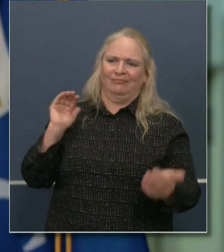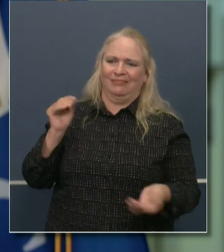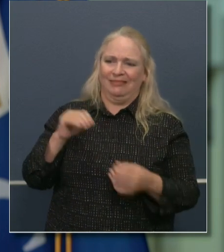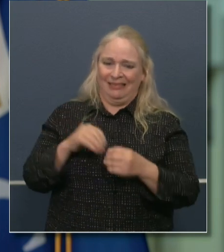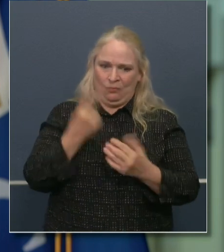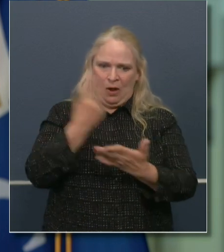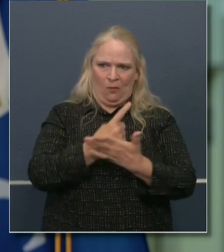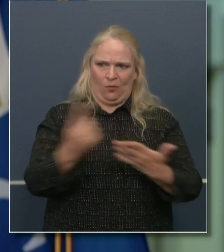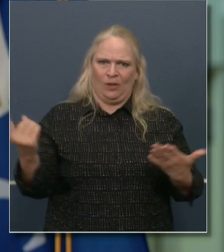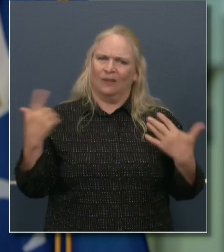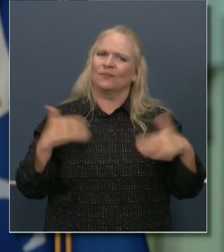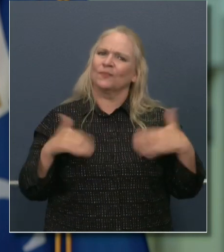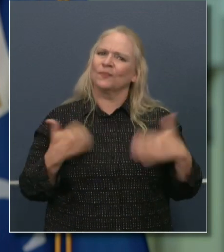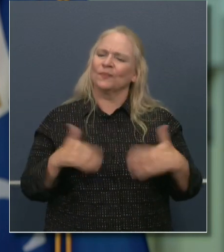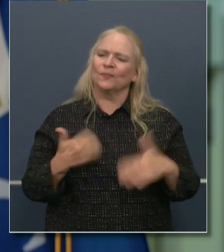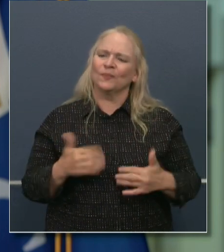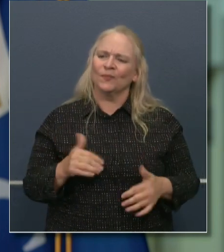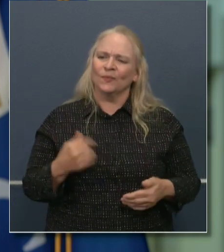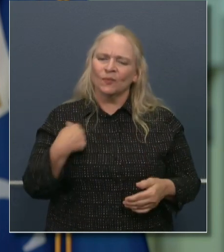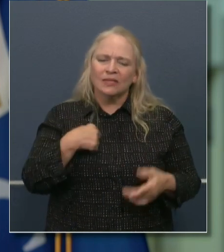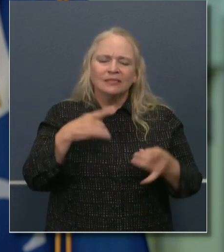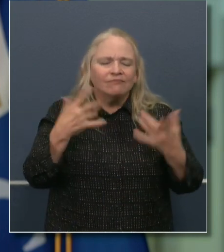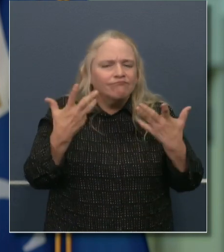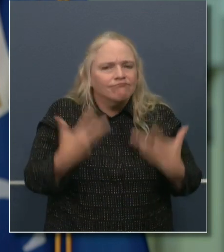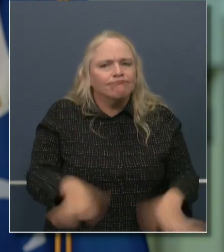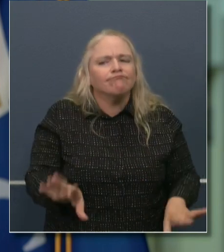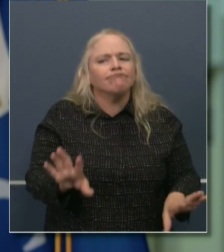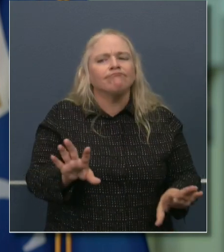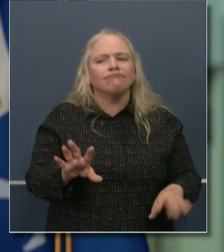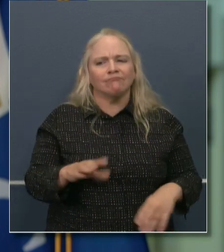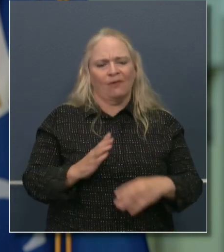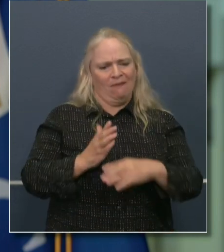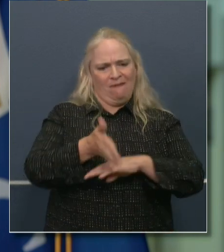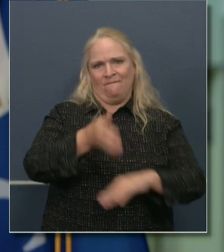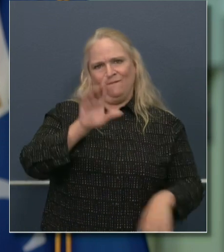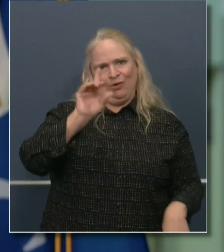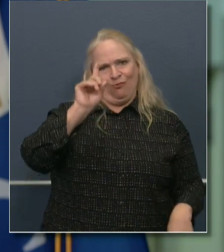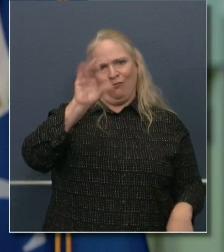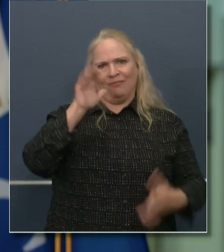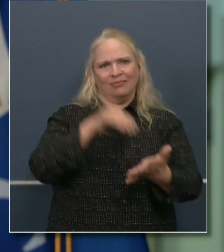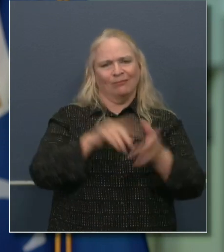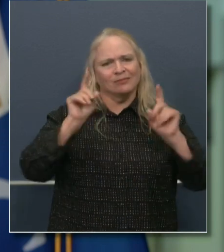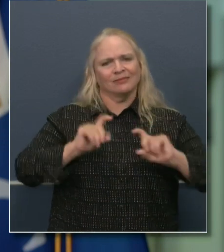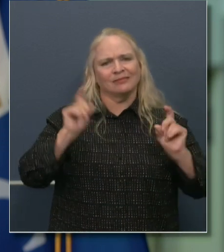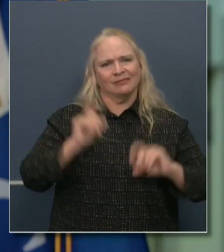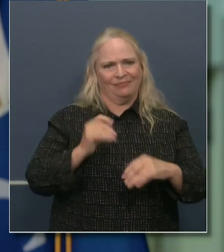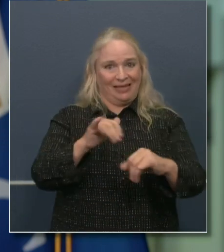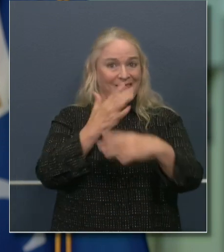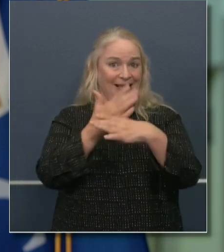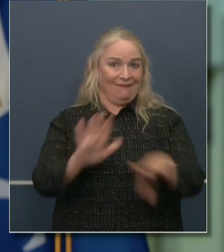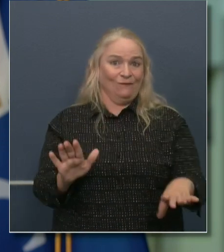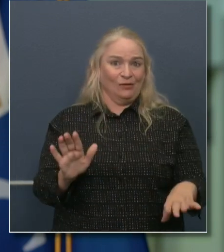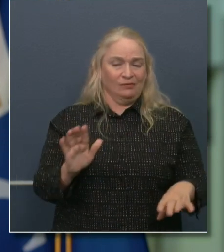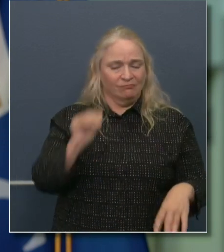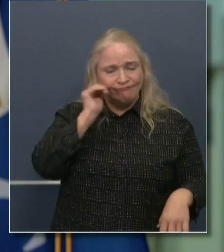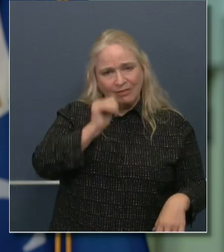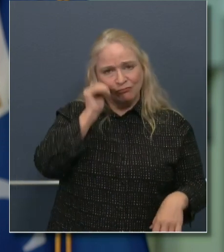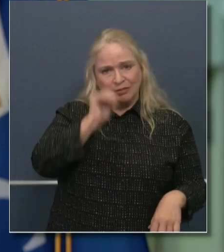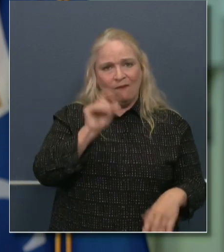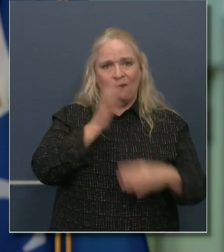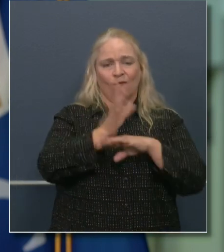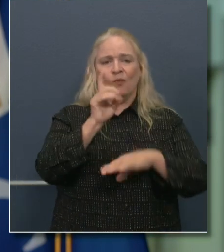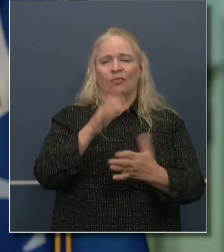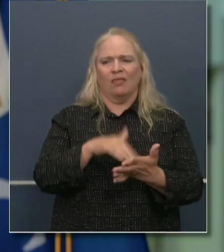at the beginning of the presentation over 107,000 tests on average per day over the last